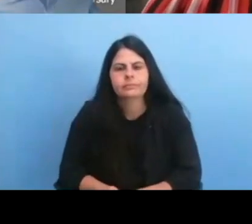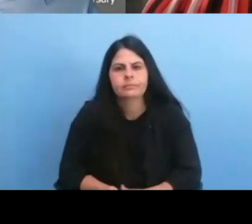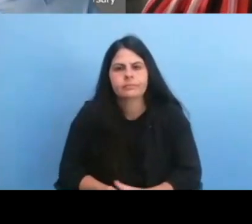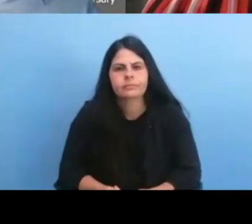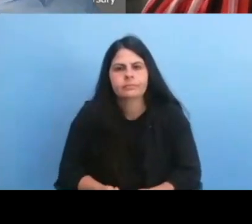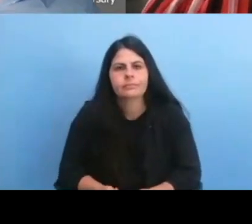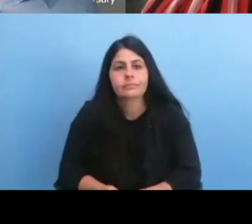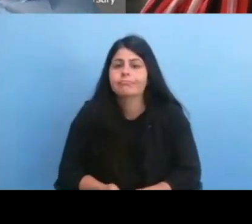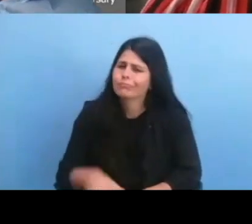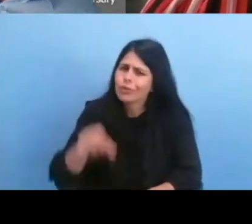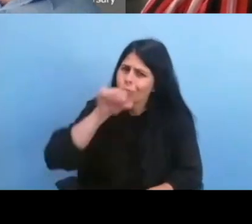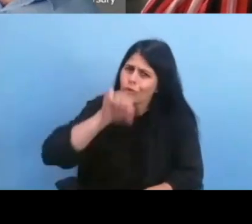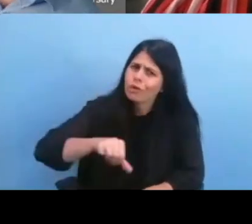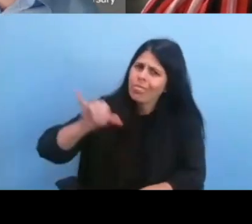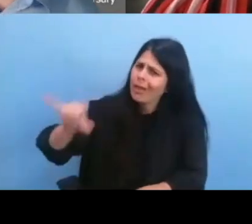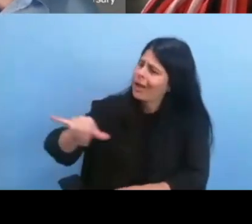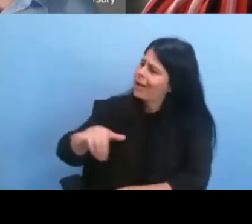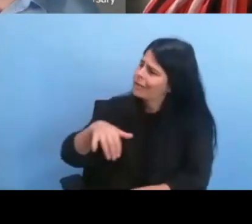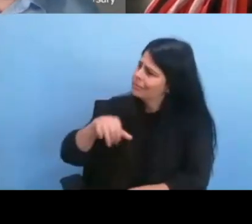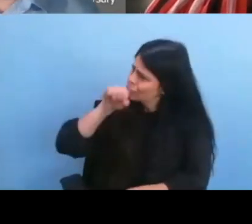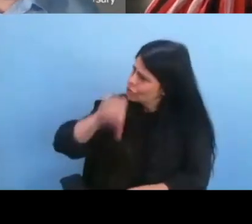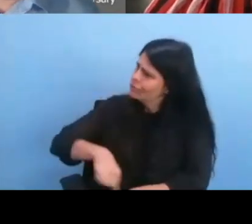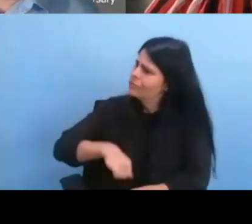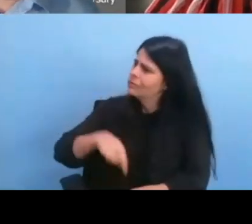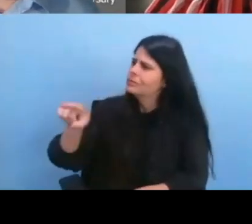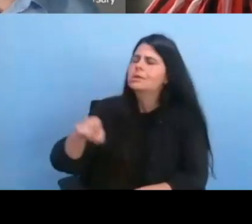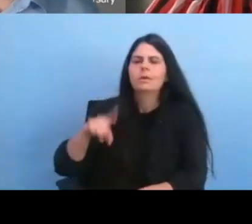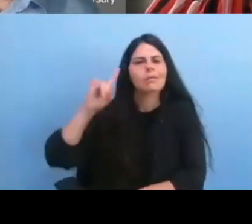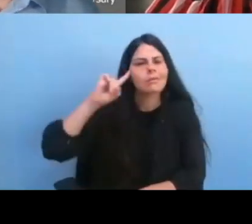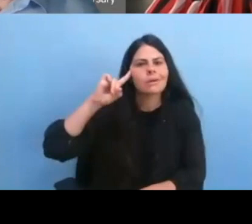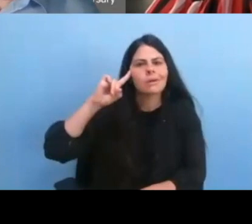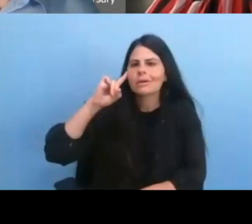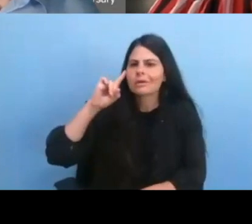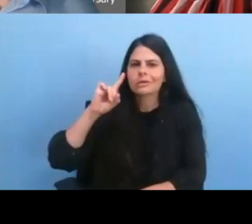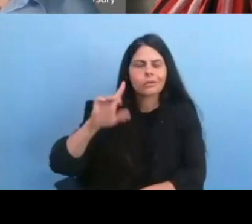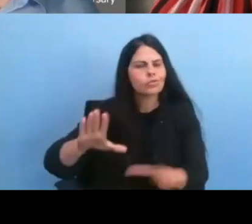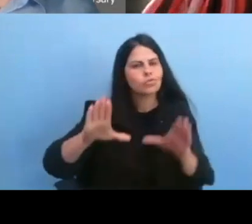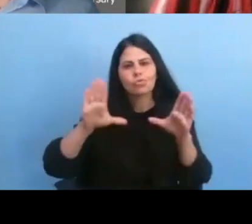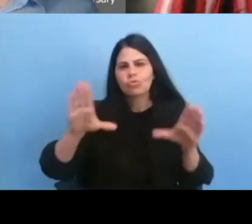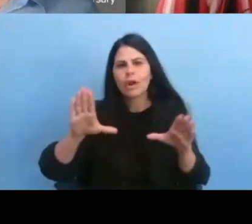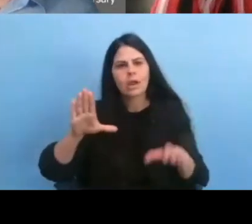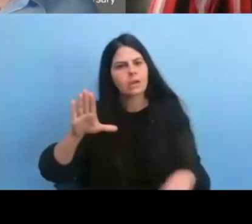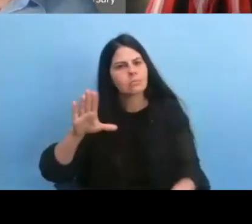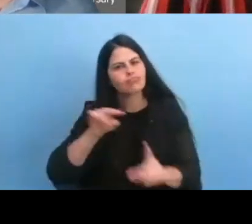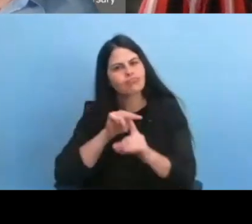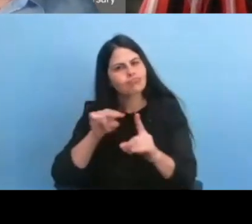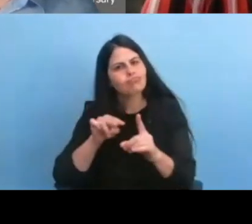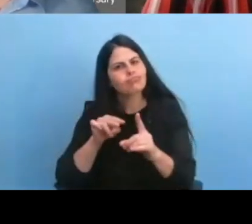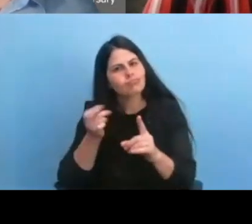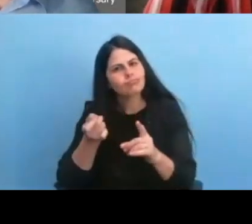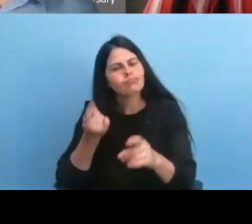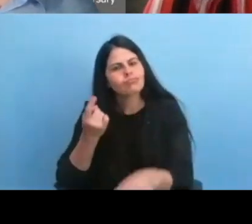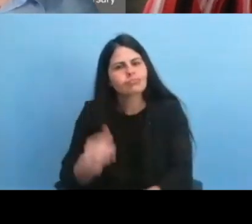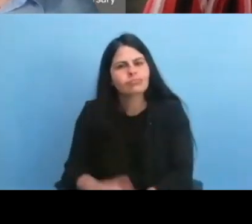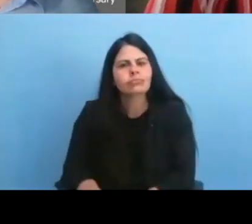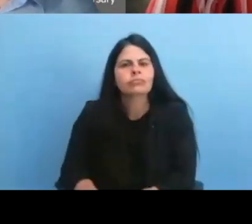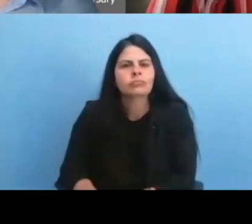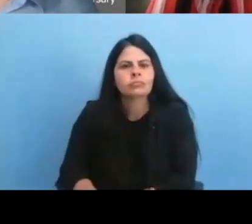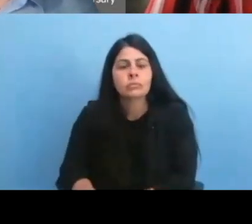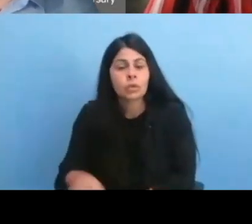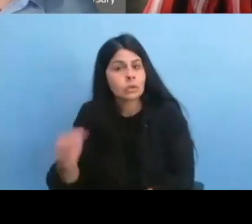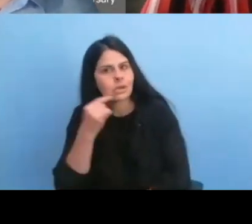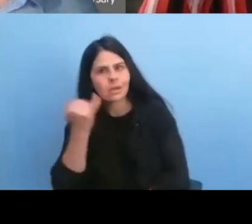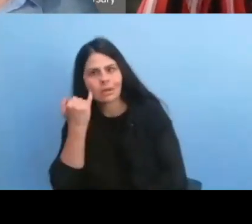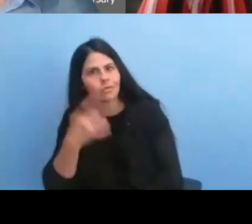I love that. I love that. I think that's a really great insight in that, like you said, if you don't like what you're